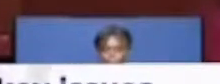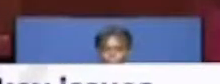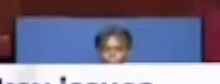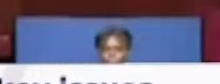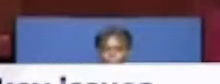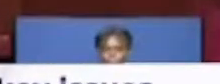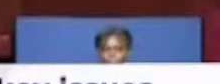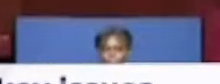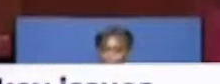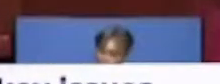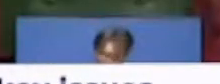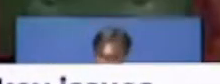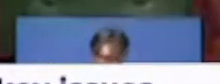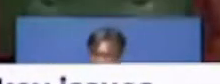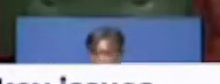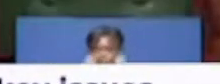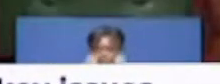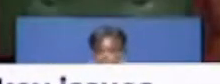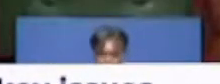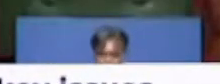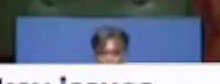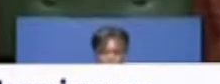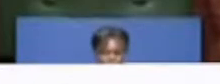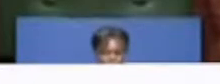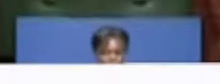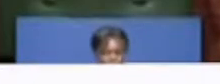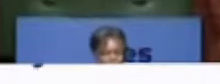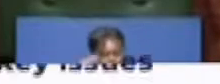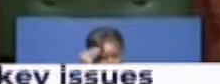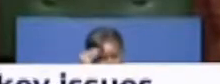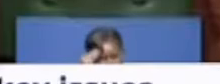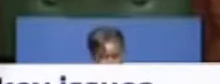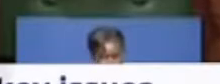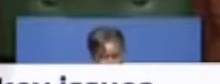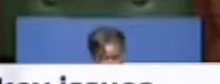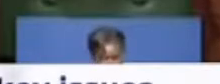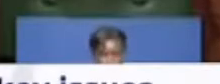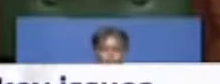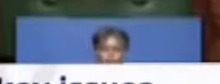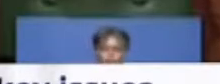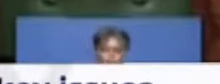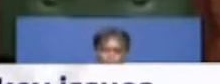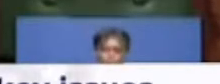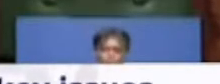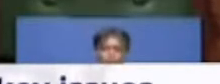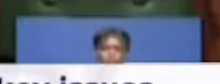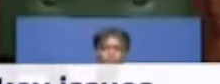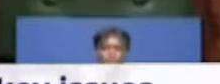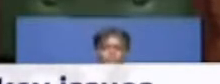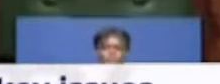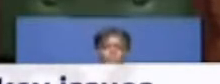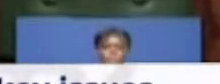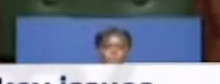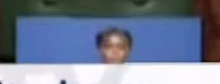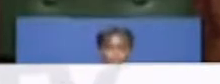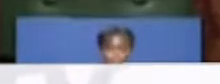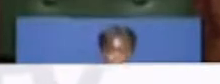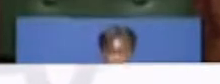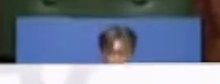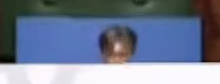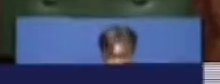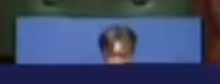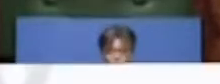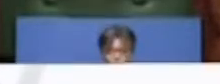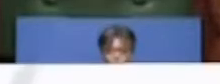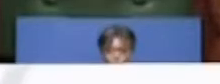plank is education reforms, is securing the large tenure of our educational institutions. The